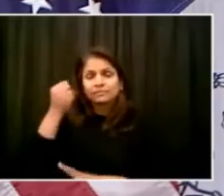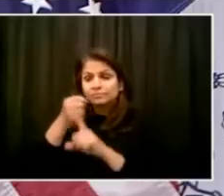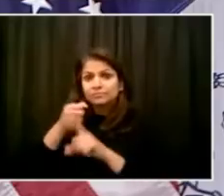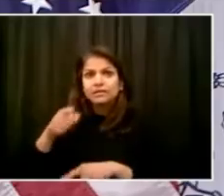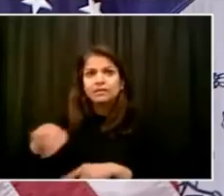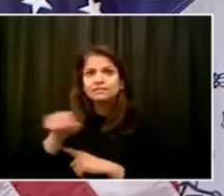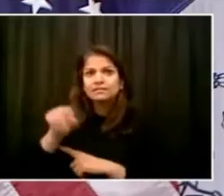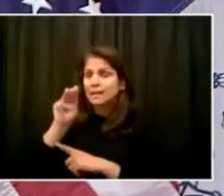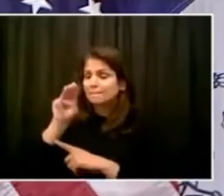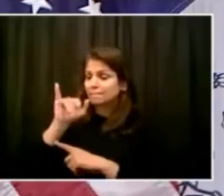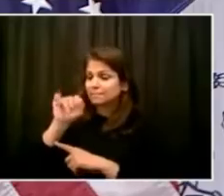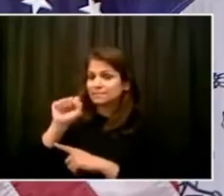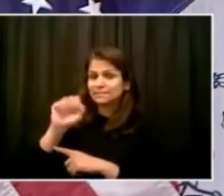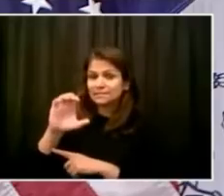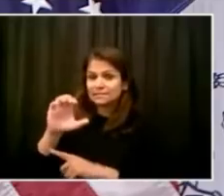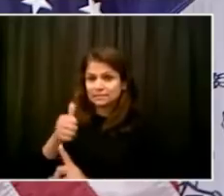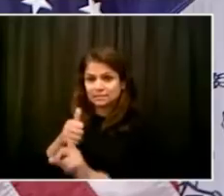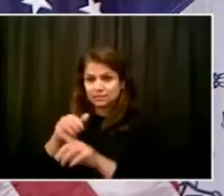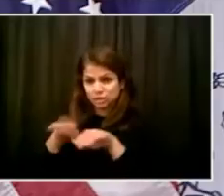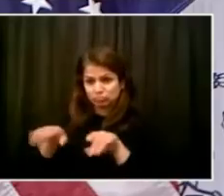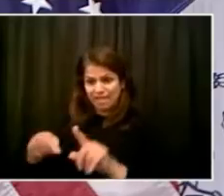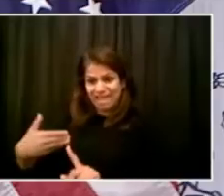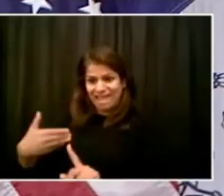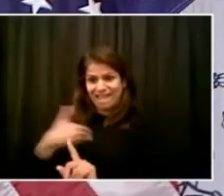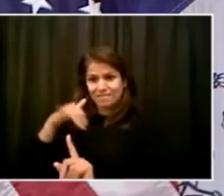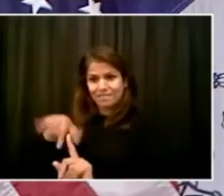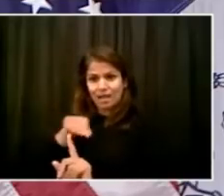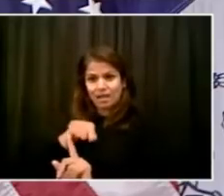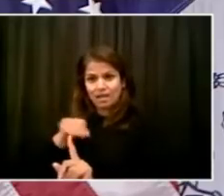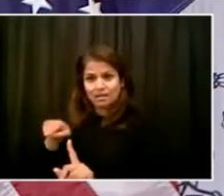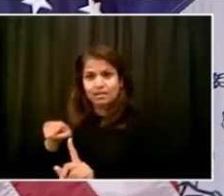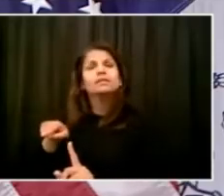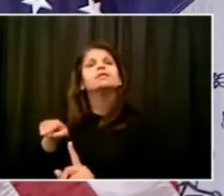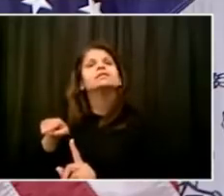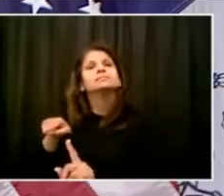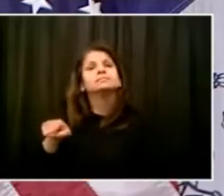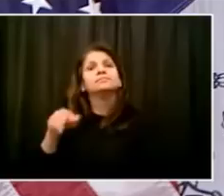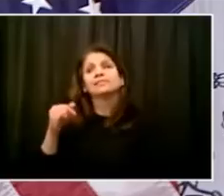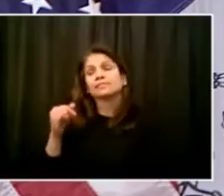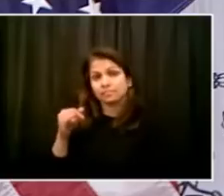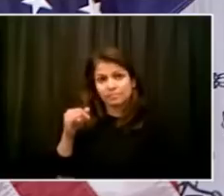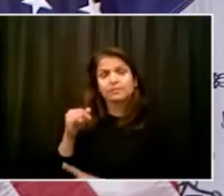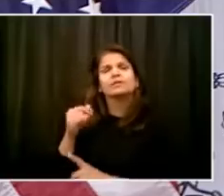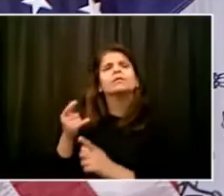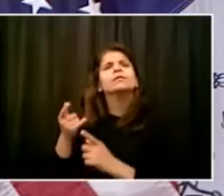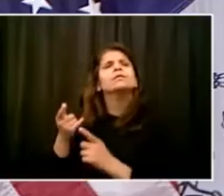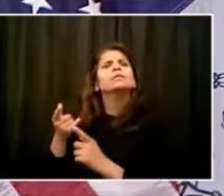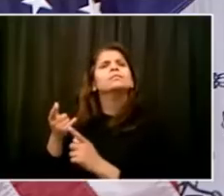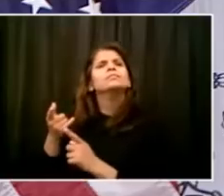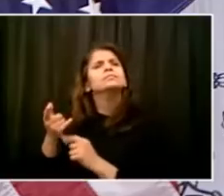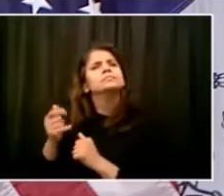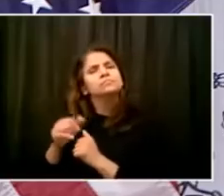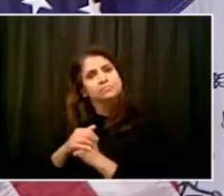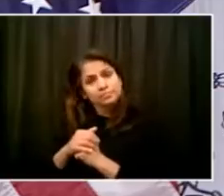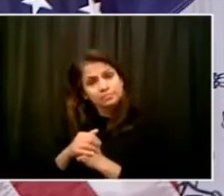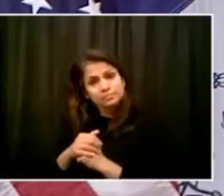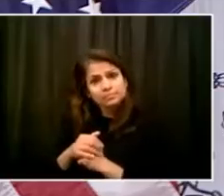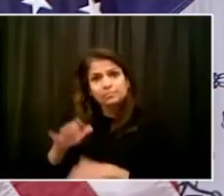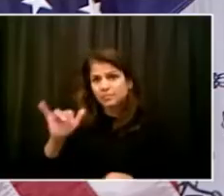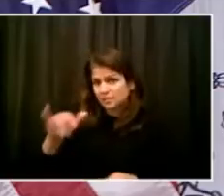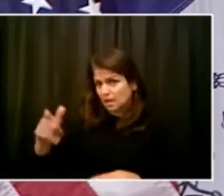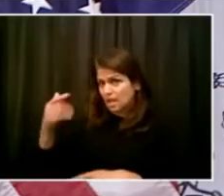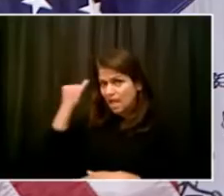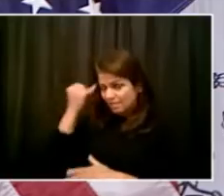what we're calling it these days, that they had not been vaccinated, and that might be one of the reasons